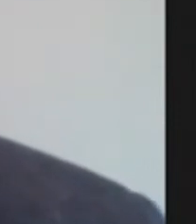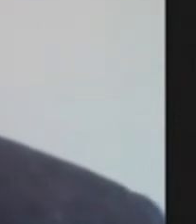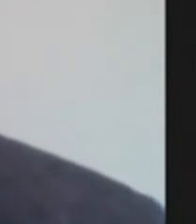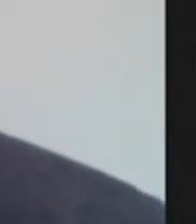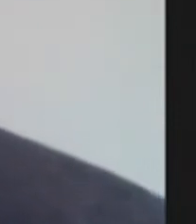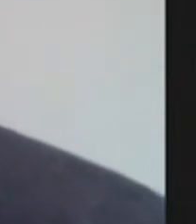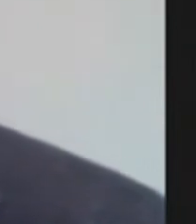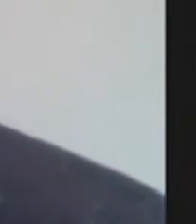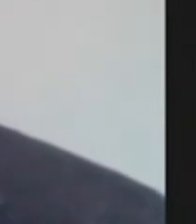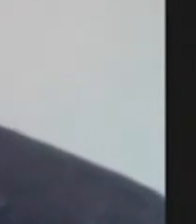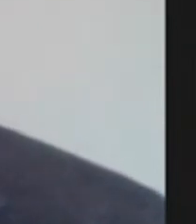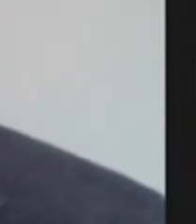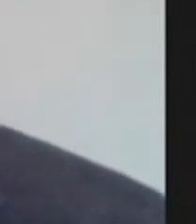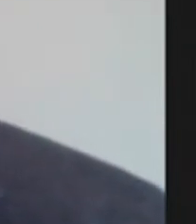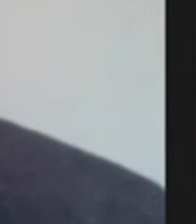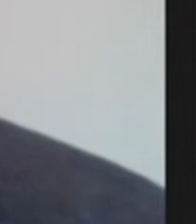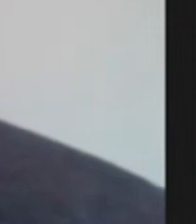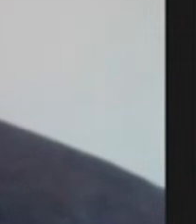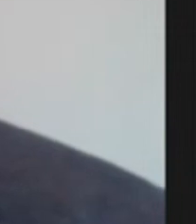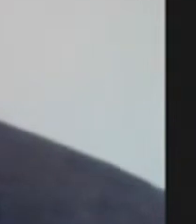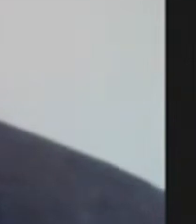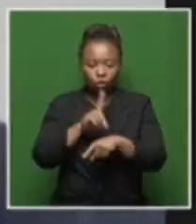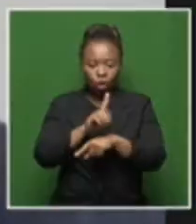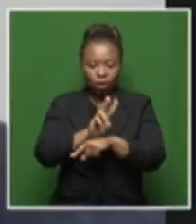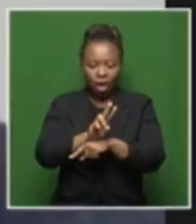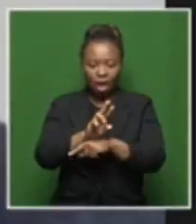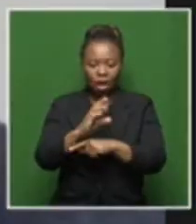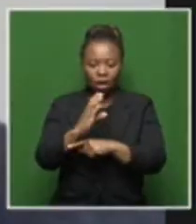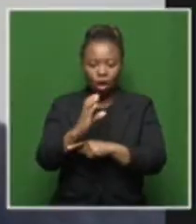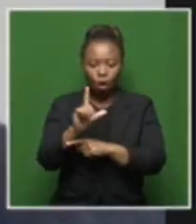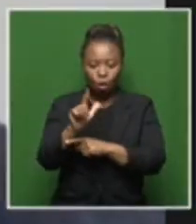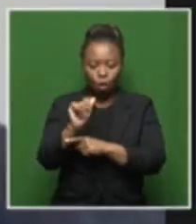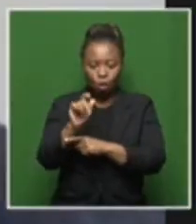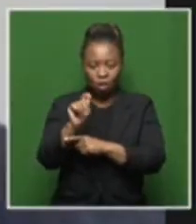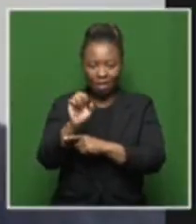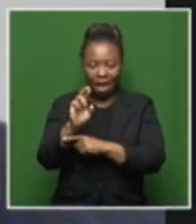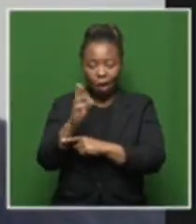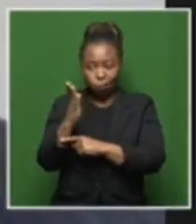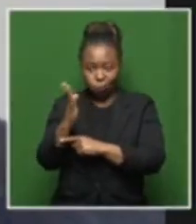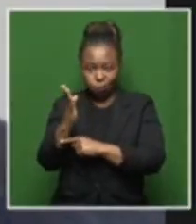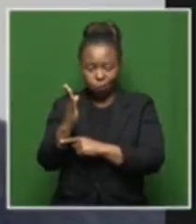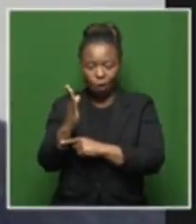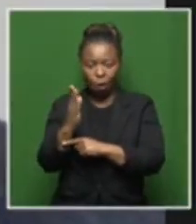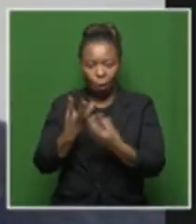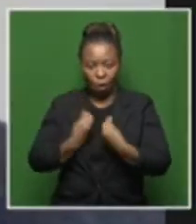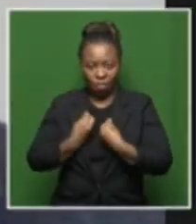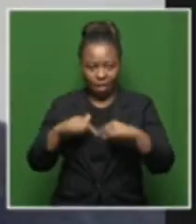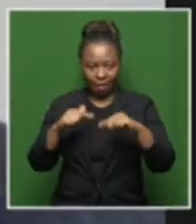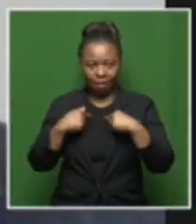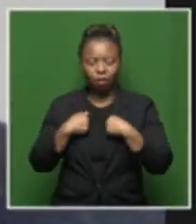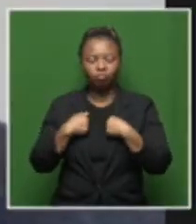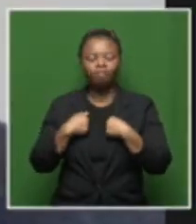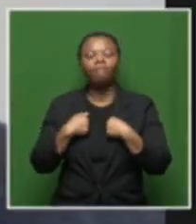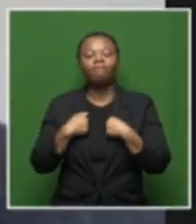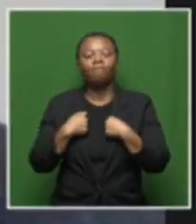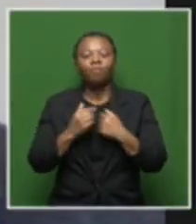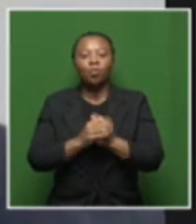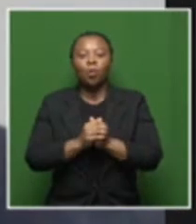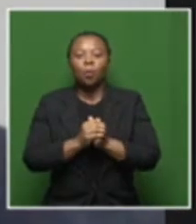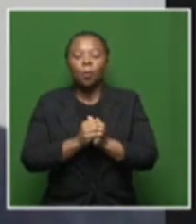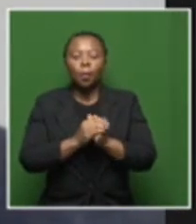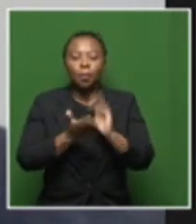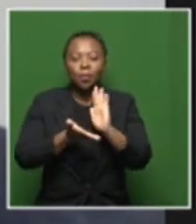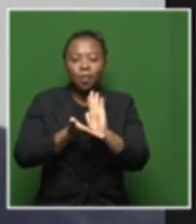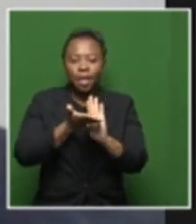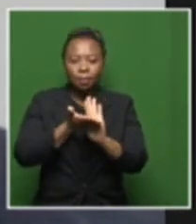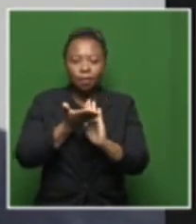call Dr. Acute, who is with us on the platform, to give us an update